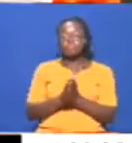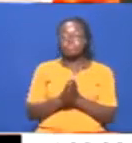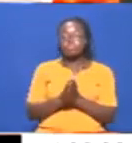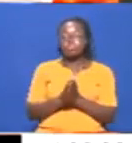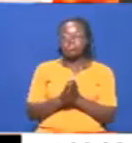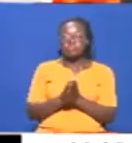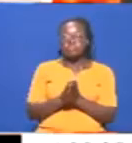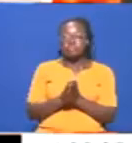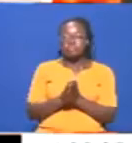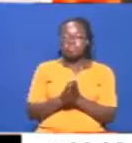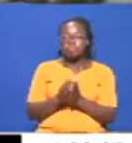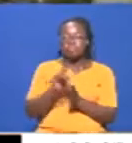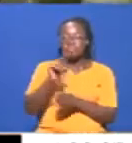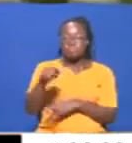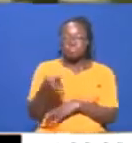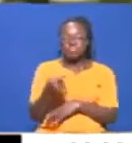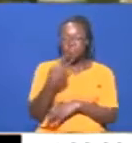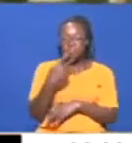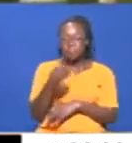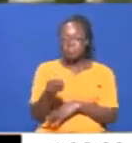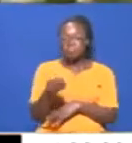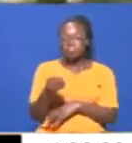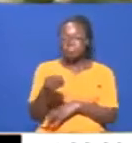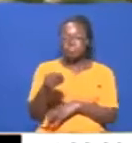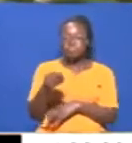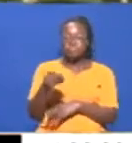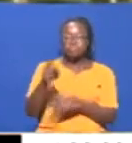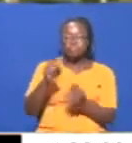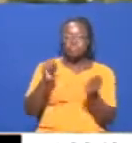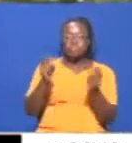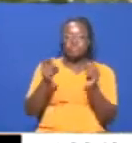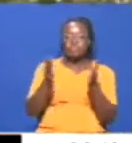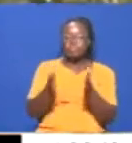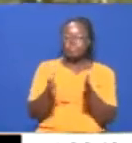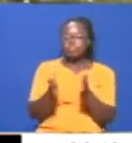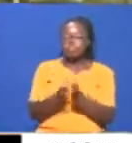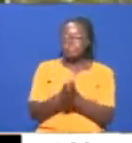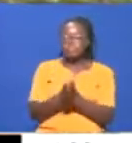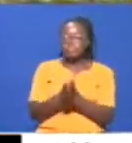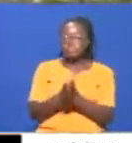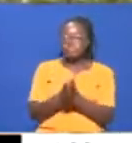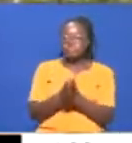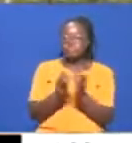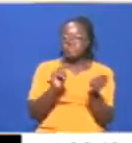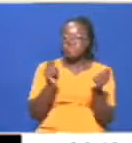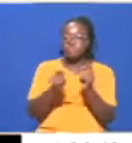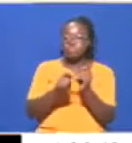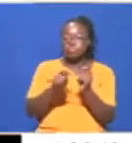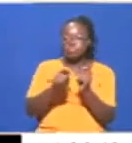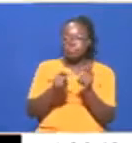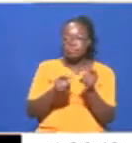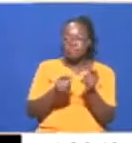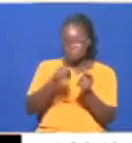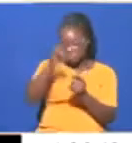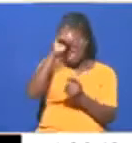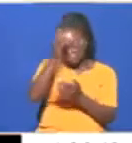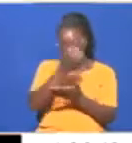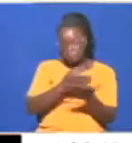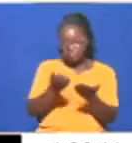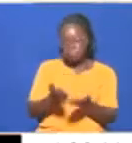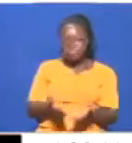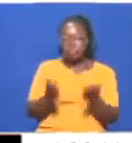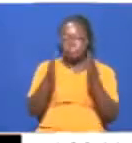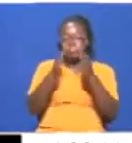transformer 1,200. The project has been backed to significantly transform rural economies by enhancing how